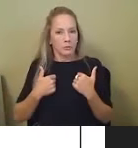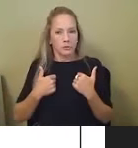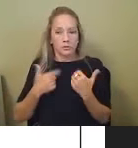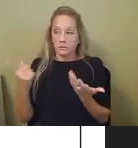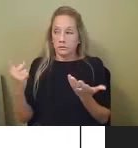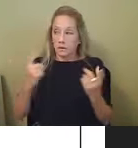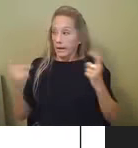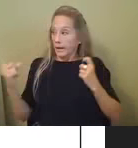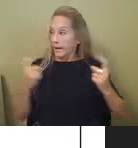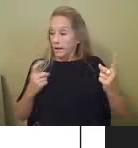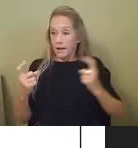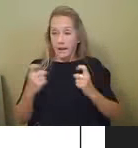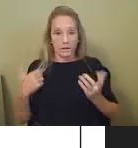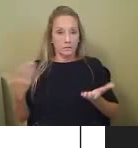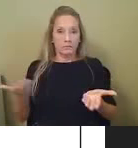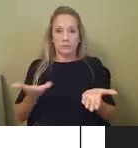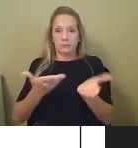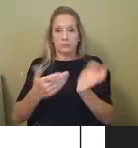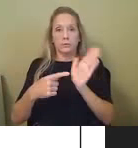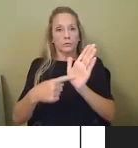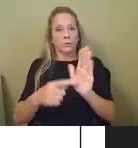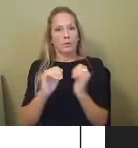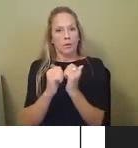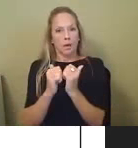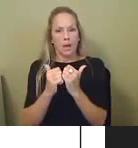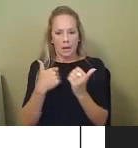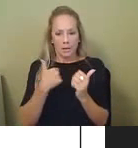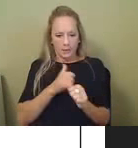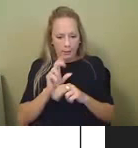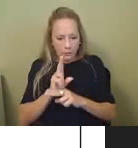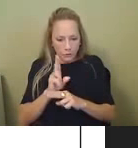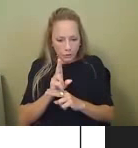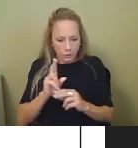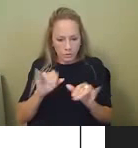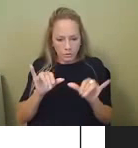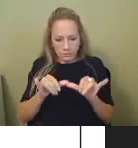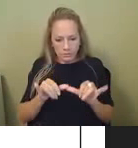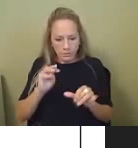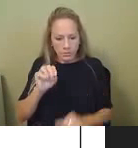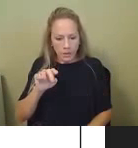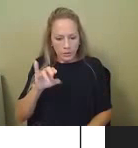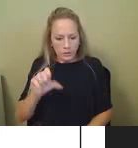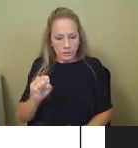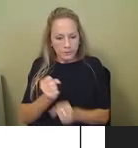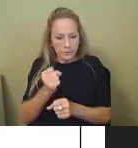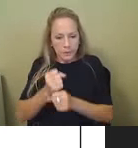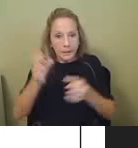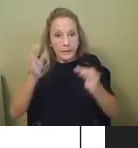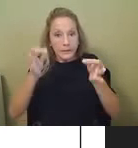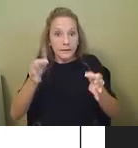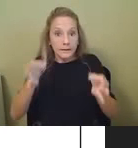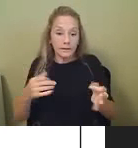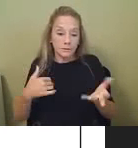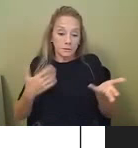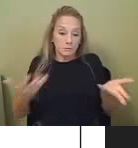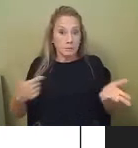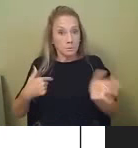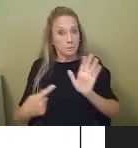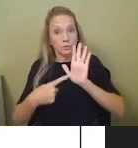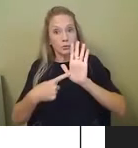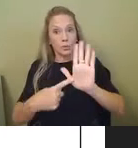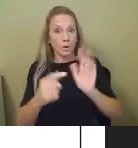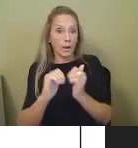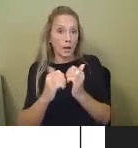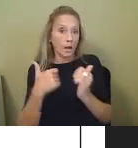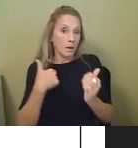variety of sources, which is how could we use metrics to try to make decisions. And so, you know, I think that it